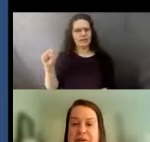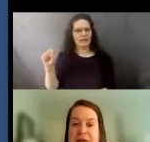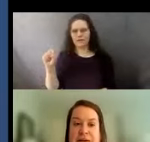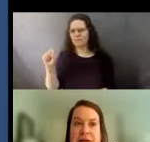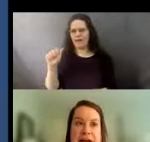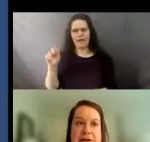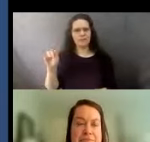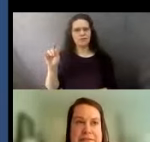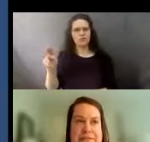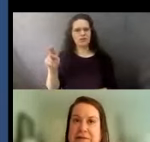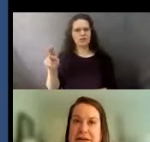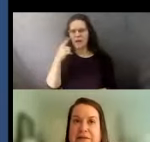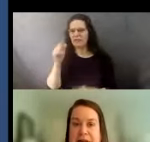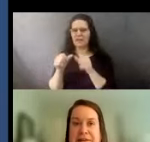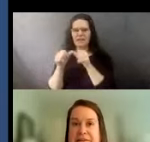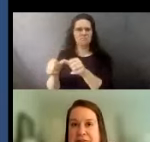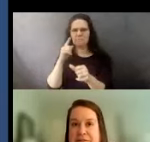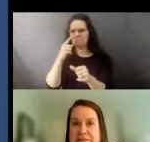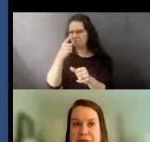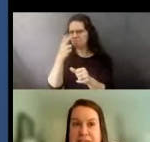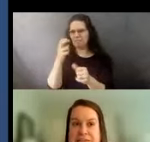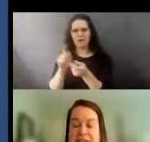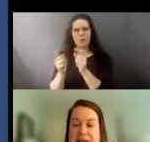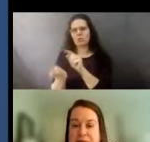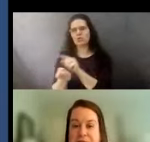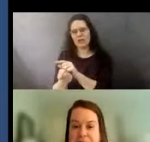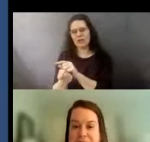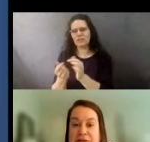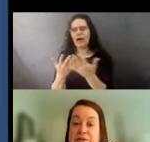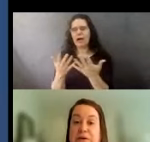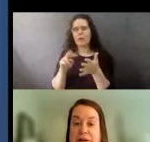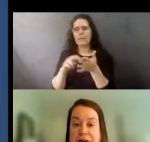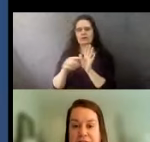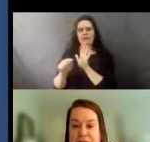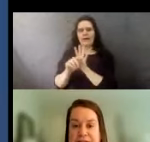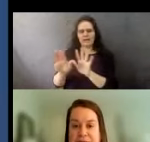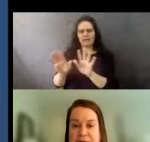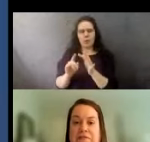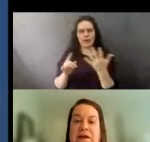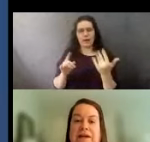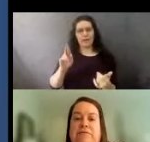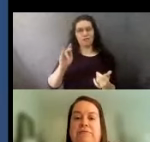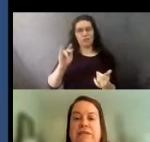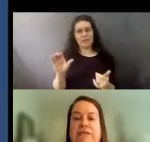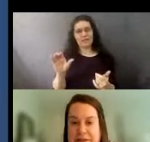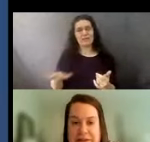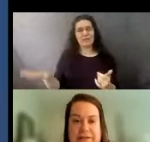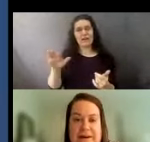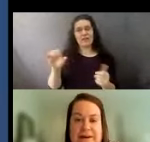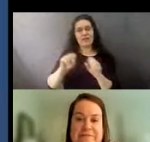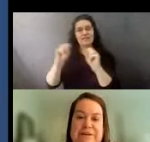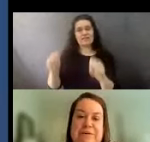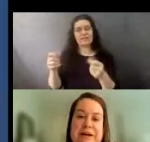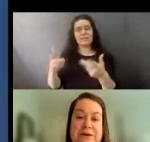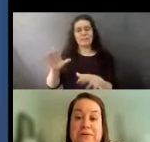to, and I don't mean this to sound negative, but I think it's realistically going to place a huge burden on the system that already was really